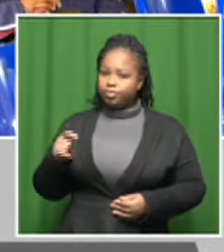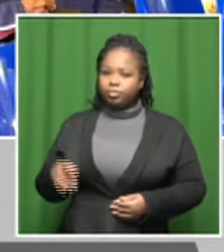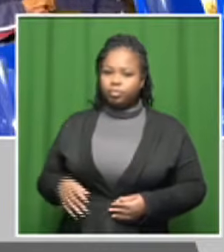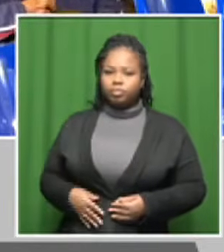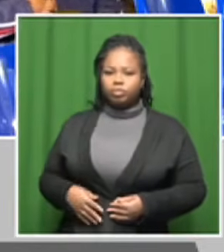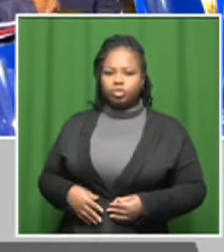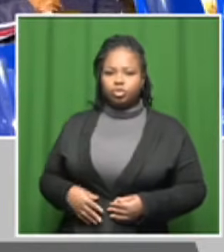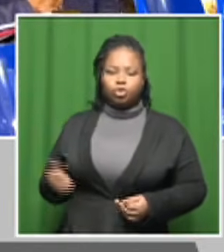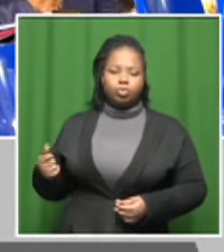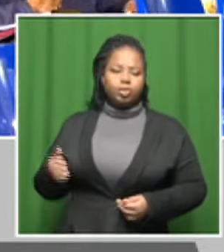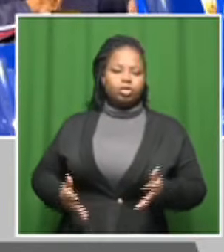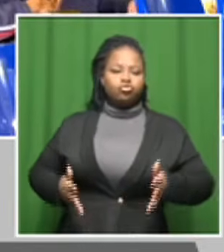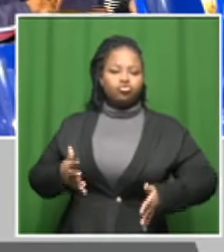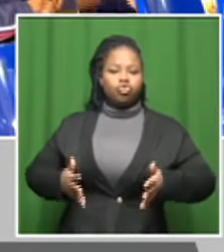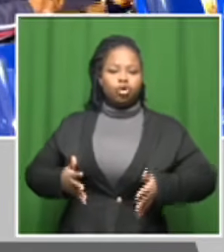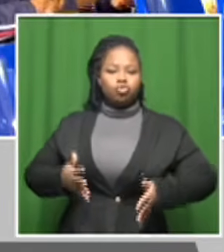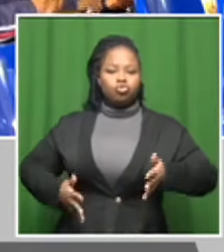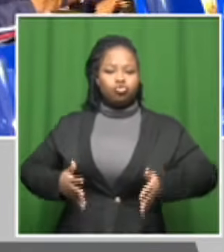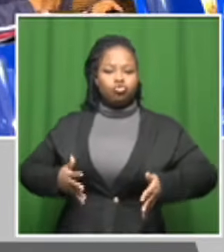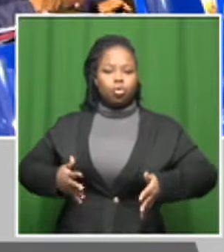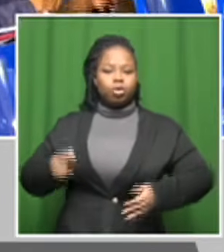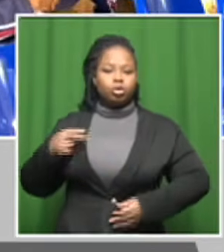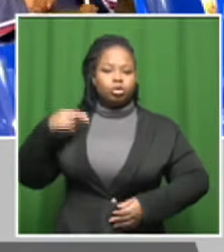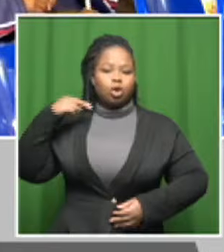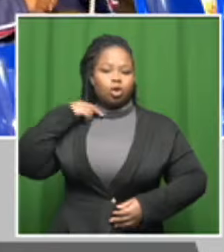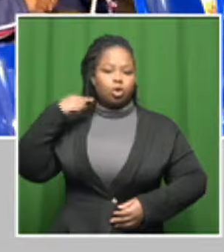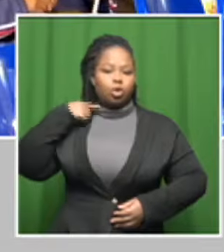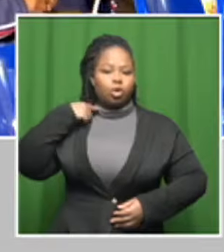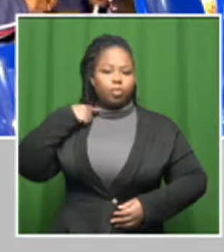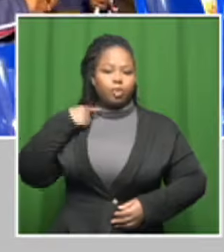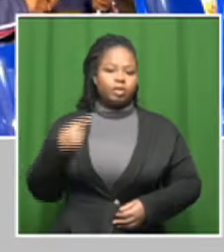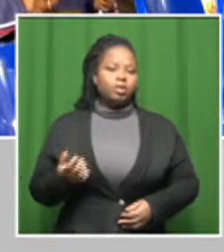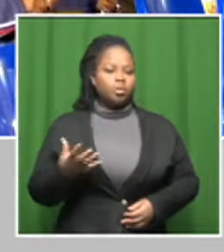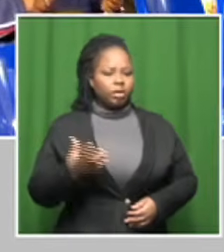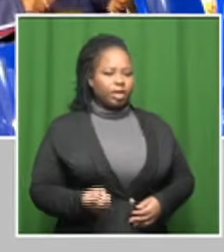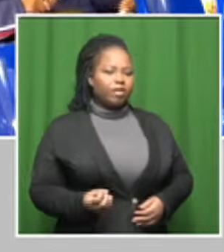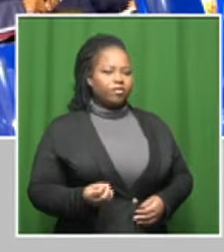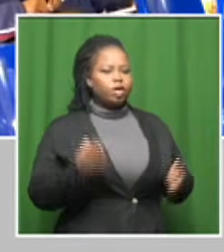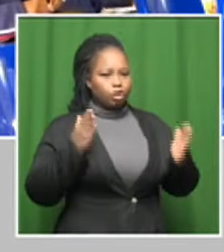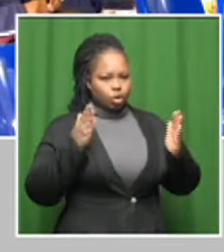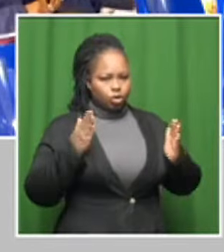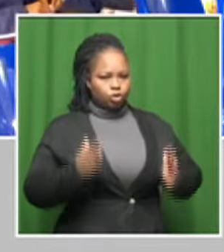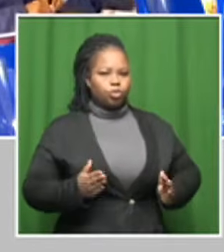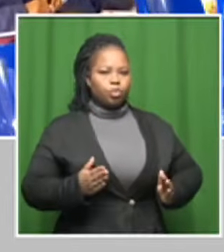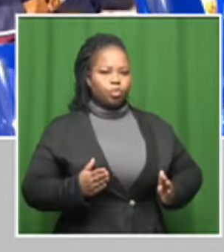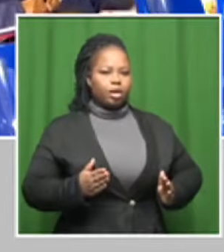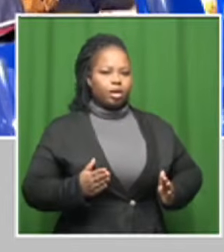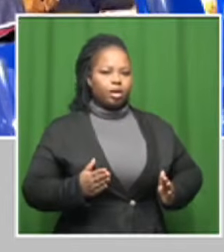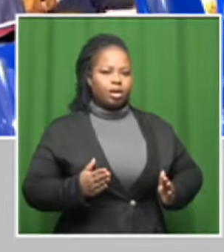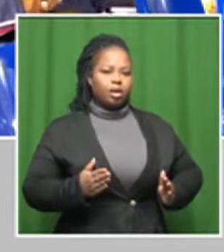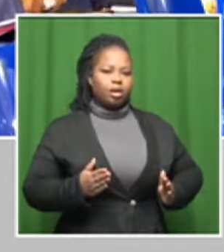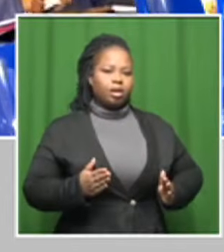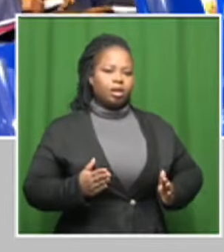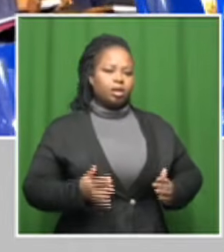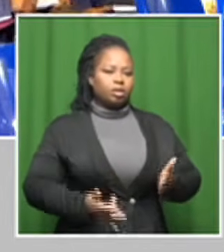dog. Yeah, well, I mean, we do have a humanoid as well, so we are going to have it on the stage a bit